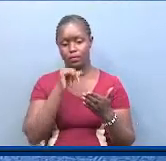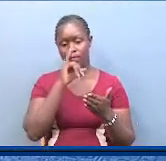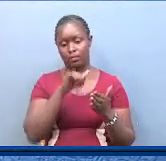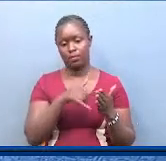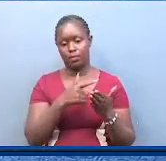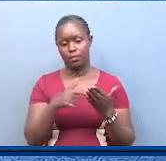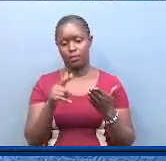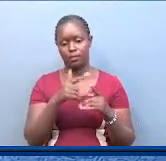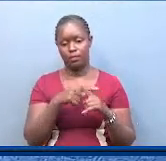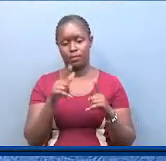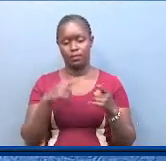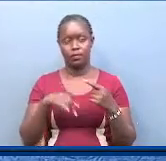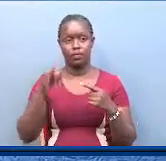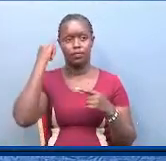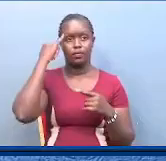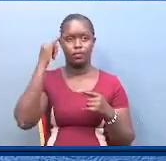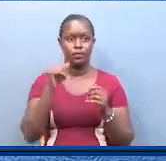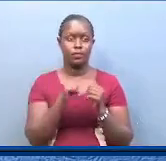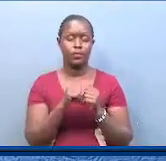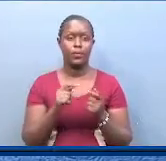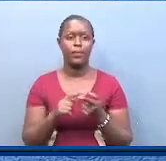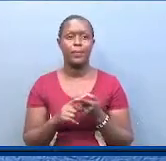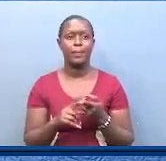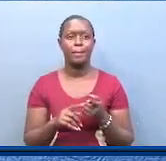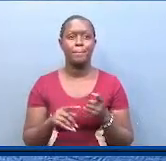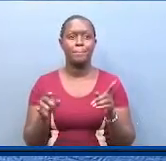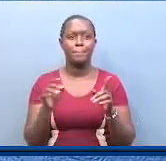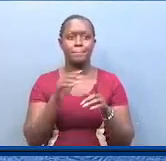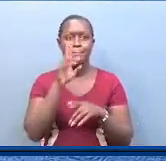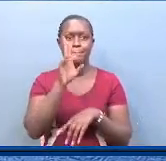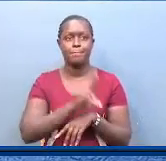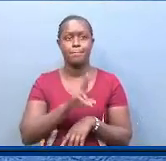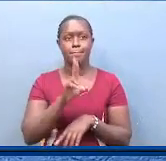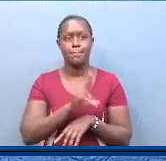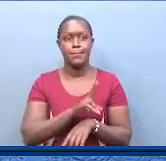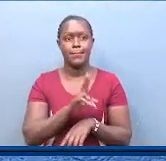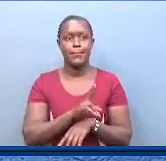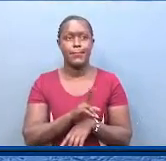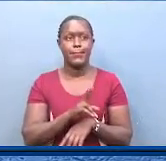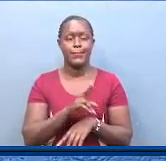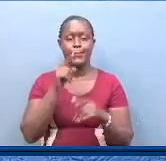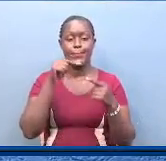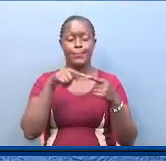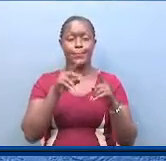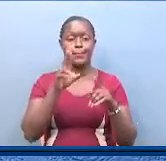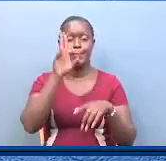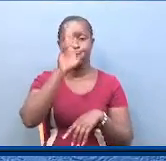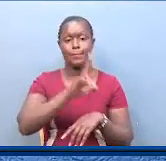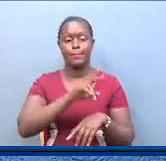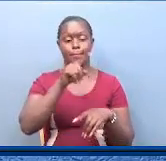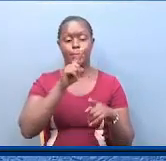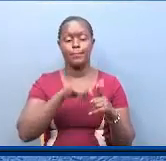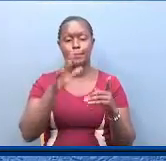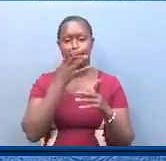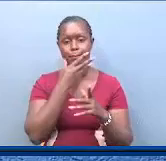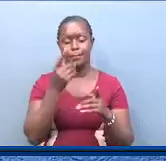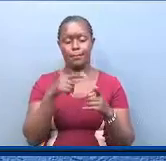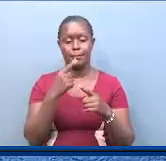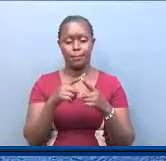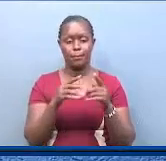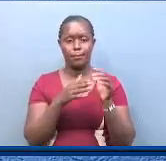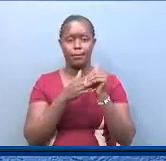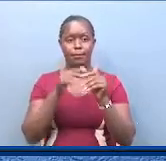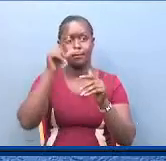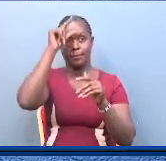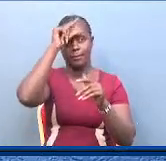righteousness, integrity will implicate is Uhuru Kenyatta. He stands as the man who led a